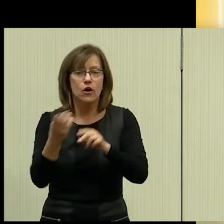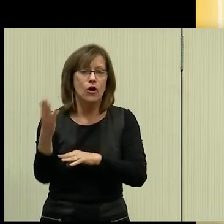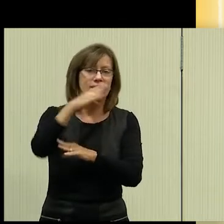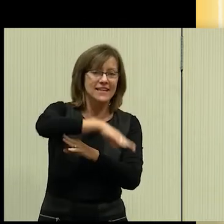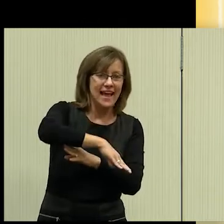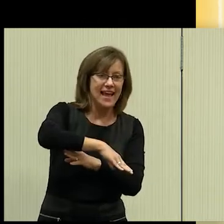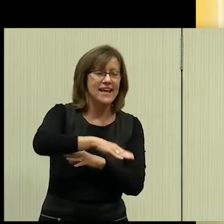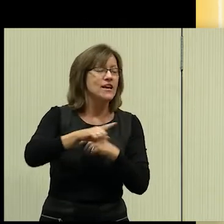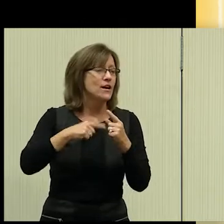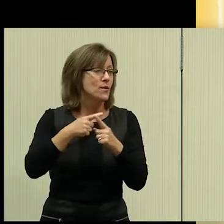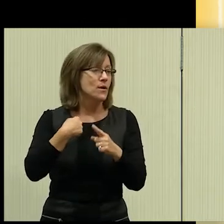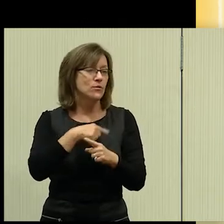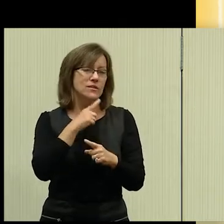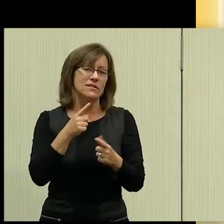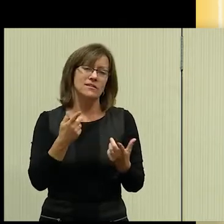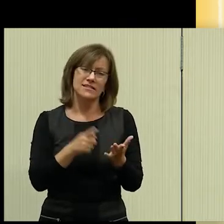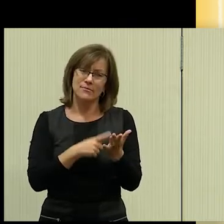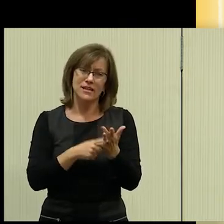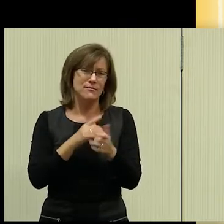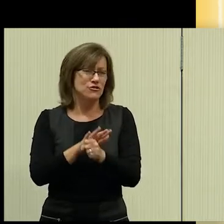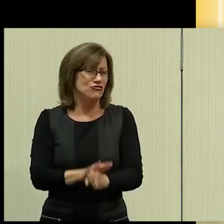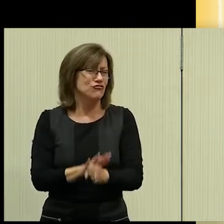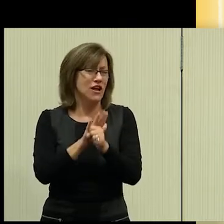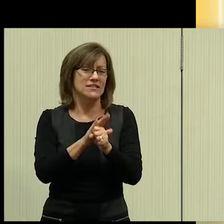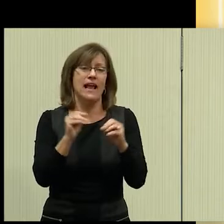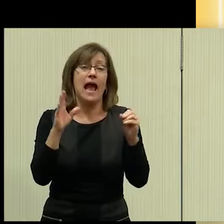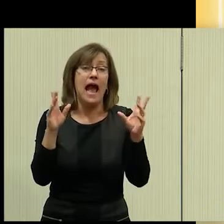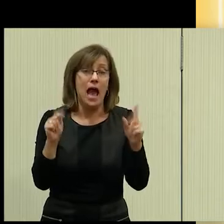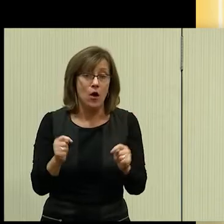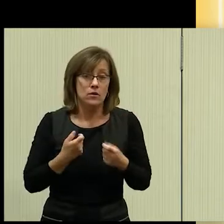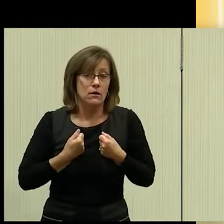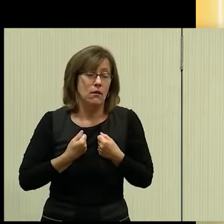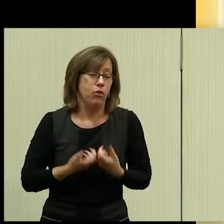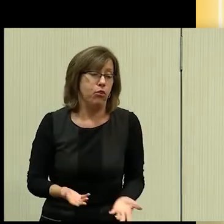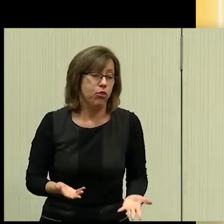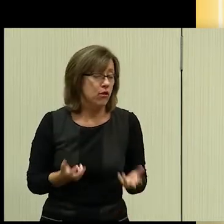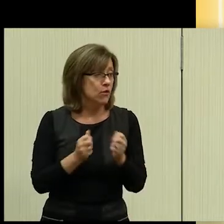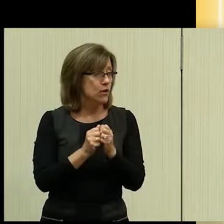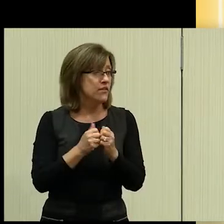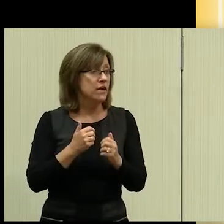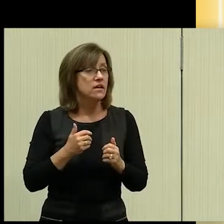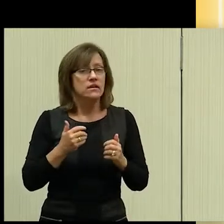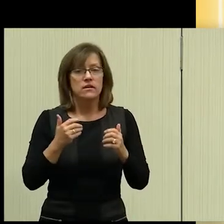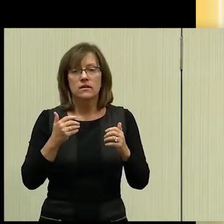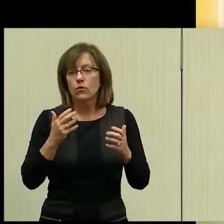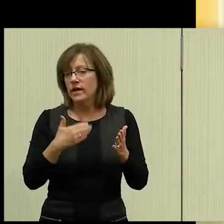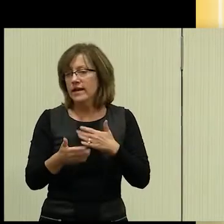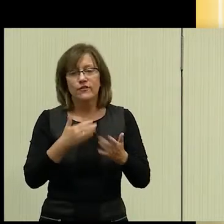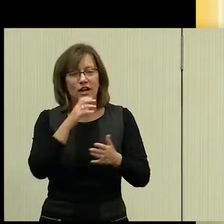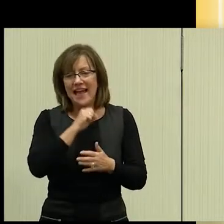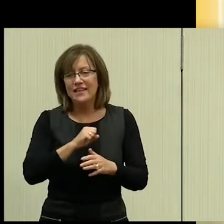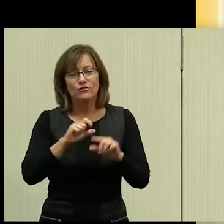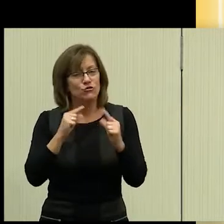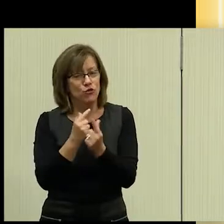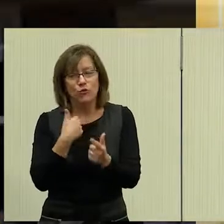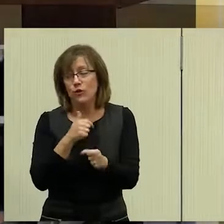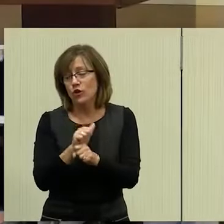day when we're, at times stressed out with young children or stressed out with the high schoolers, whatever age group we're working